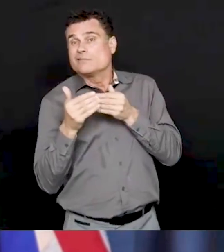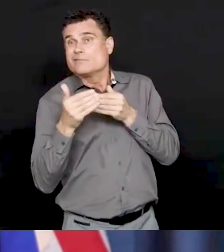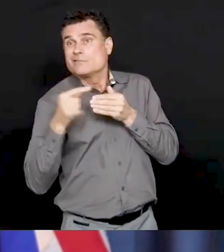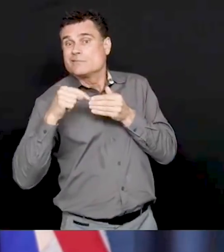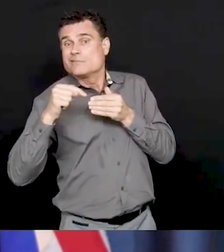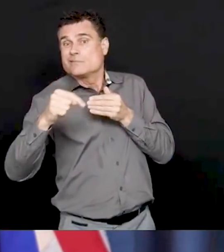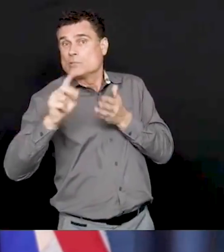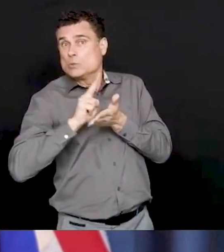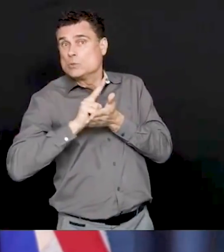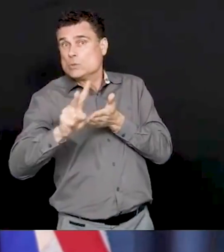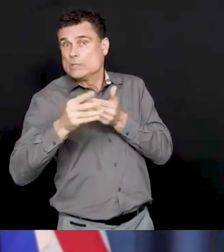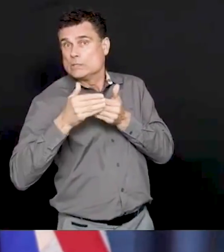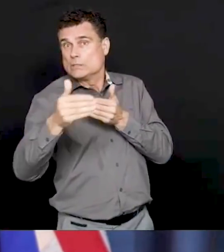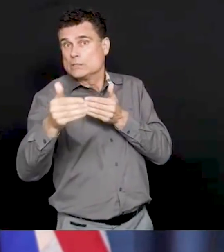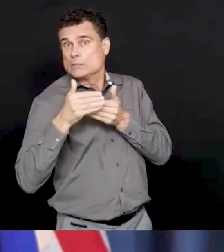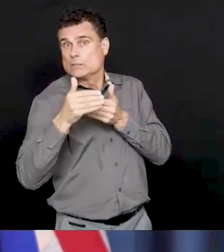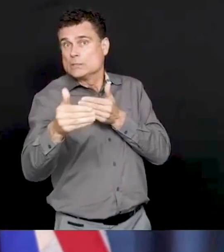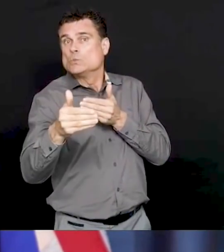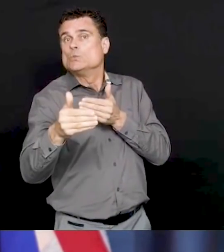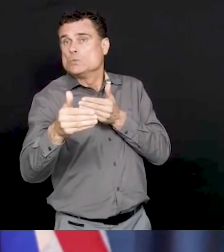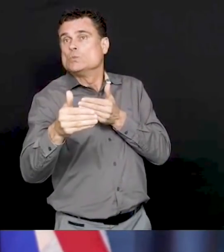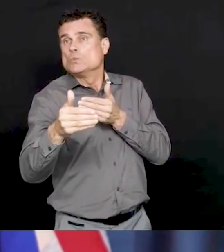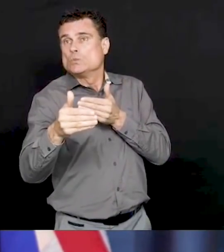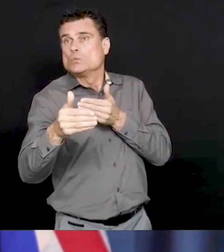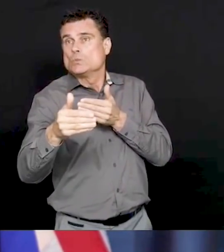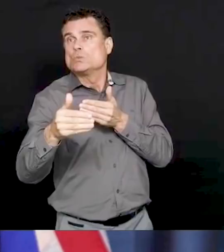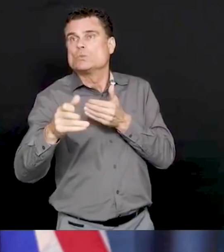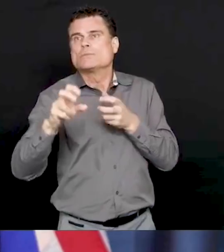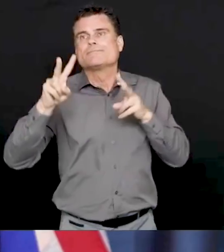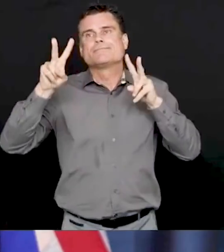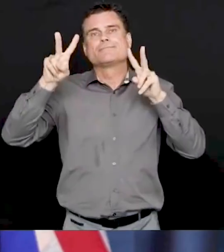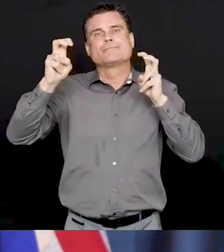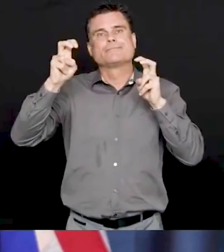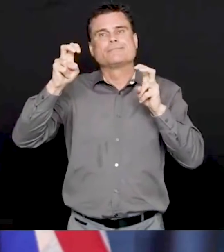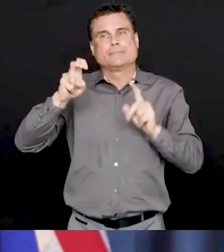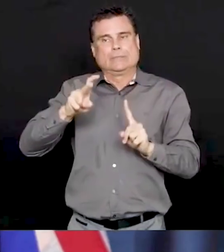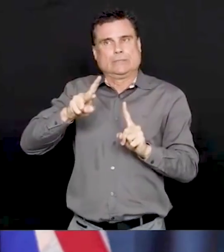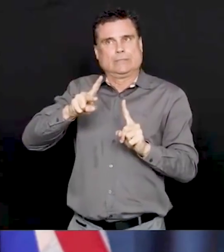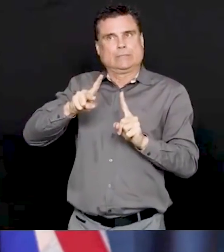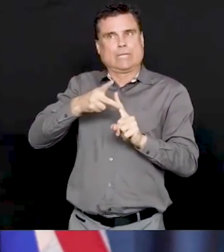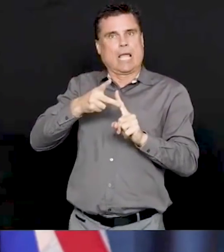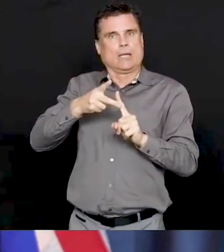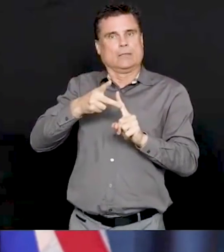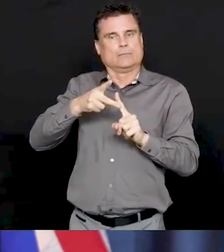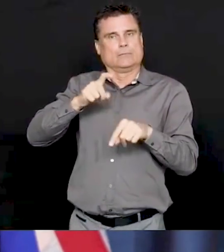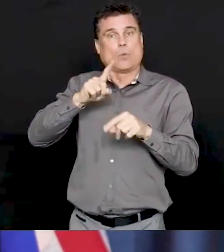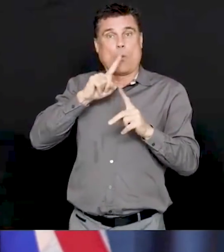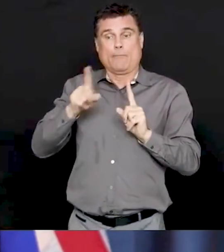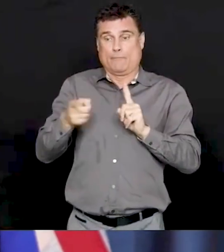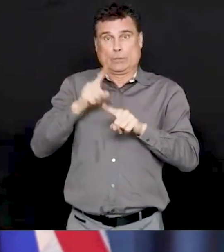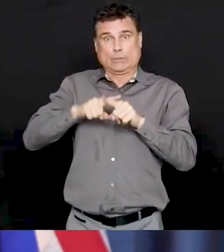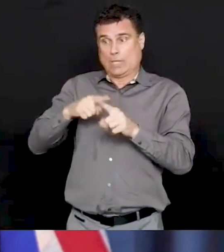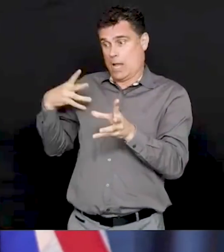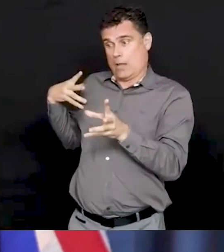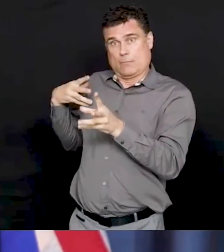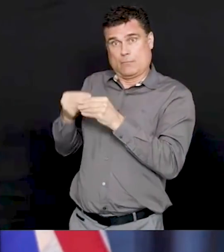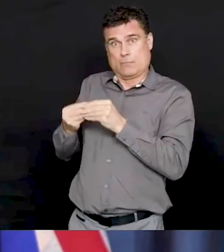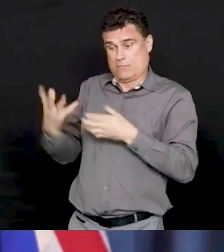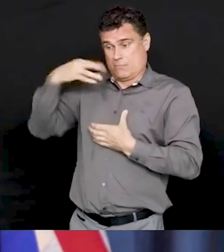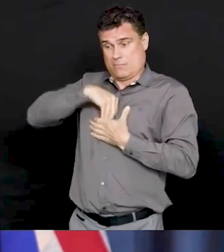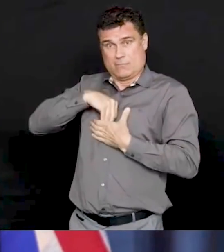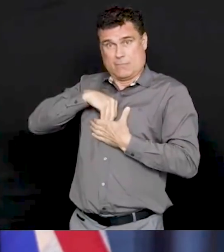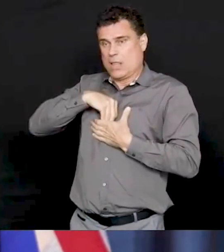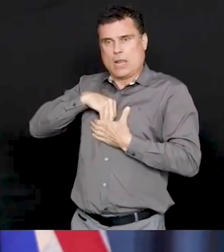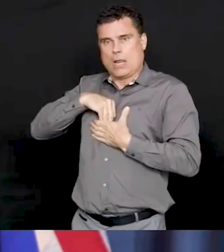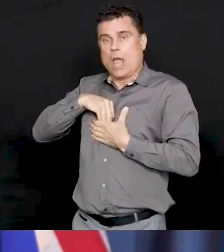us, where we'll see if our hospitals, the continuing trickle, or if we're going to see dramatic